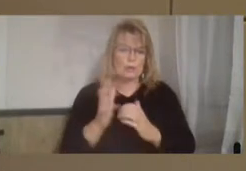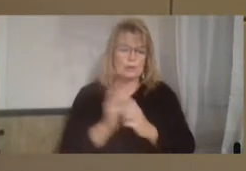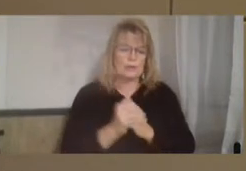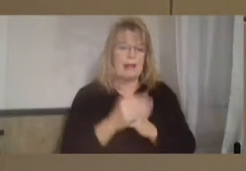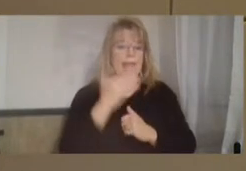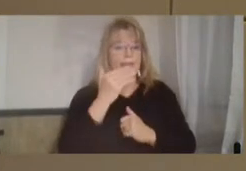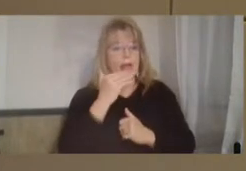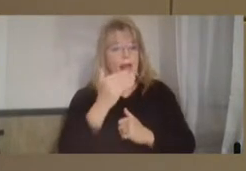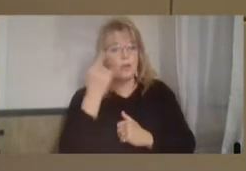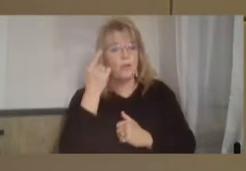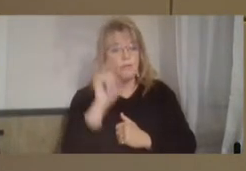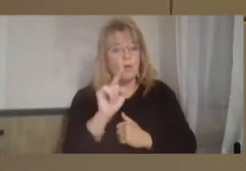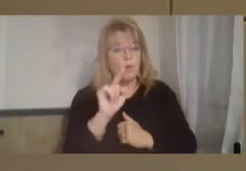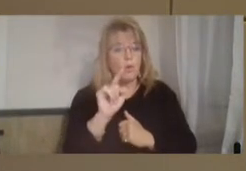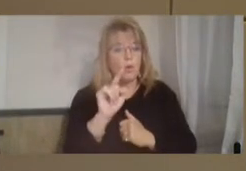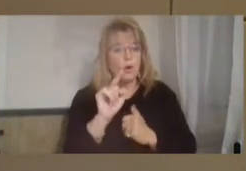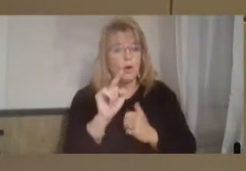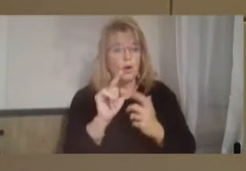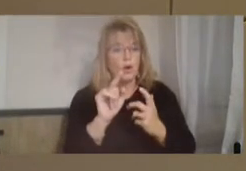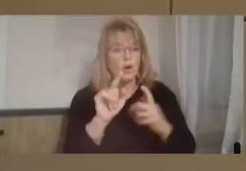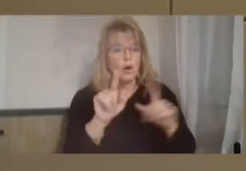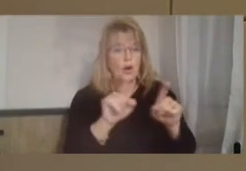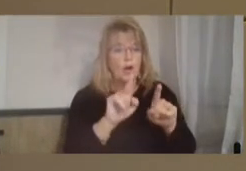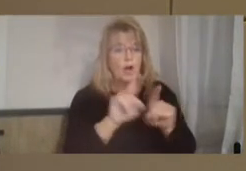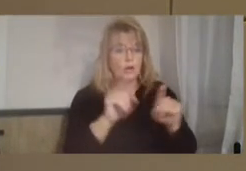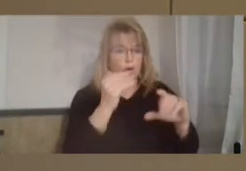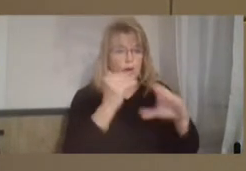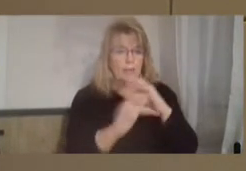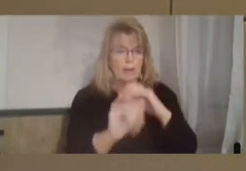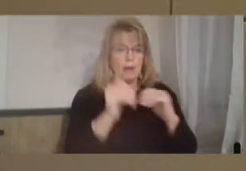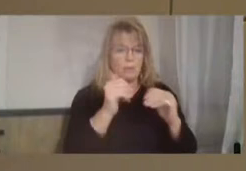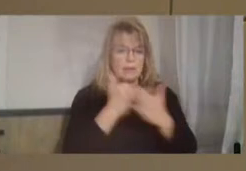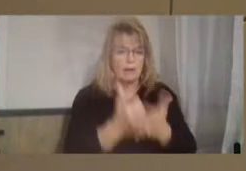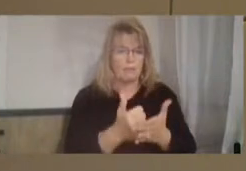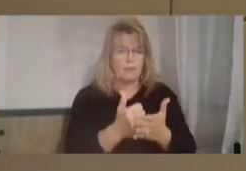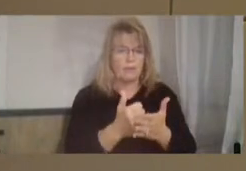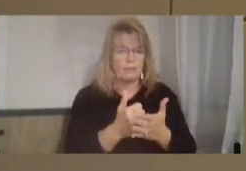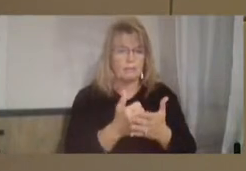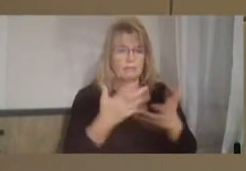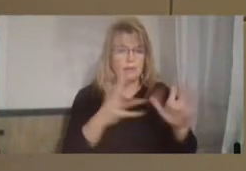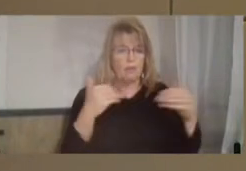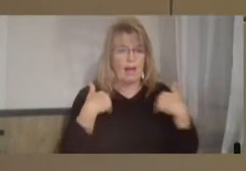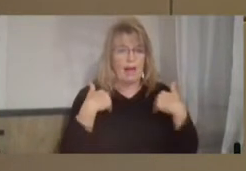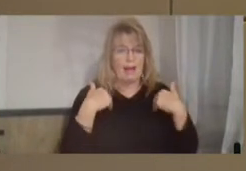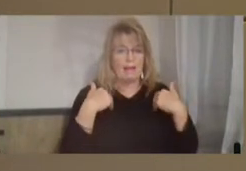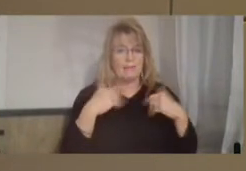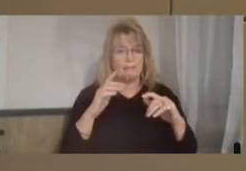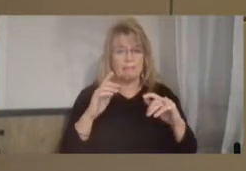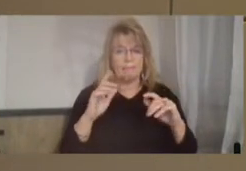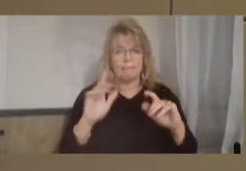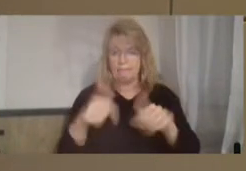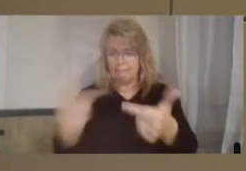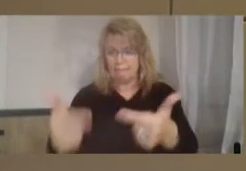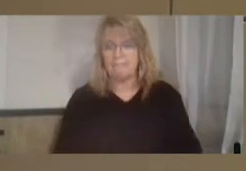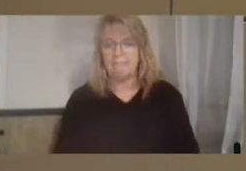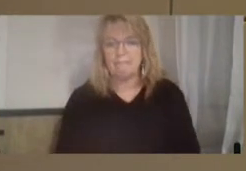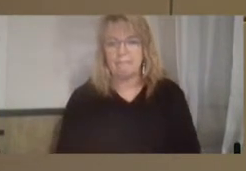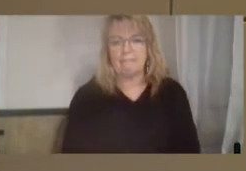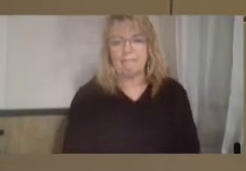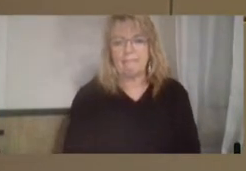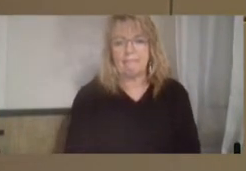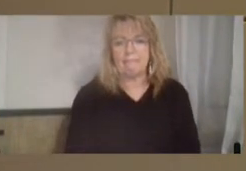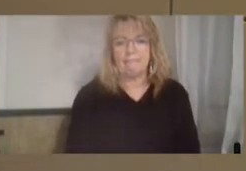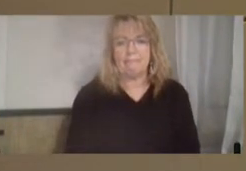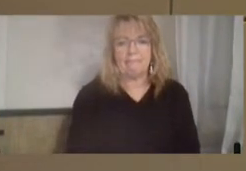for also your email. That was helpful. But that's all I have, Madam Mayor. Thank you. All right. Thank you, Ms. Johnson.